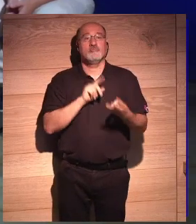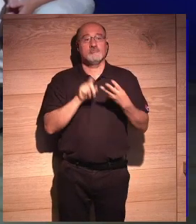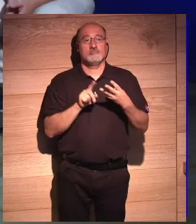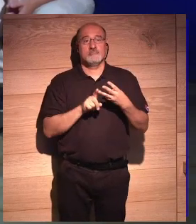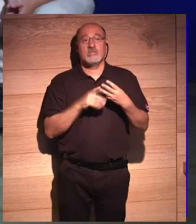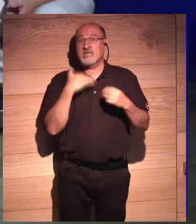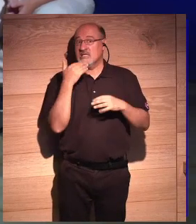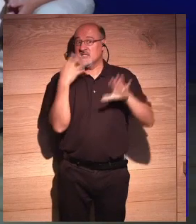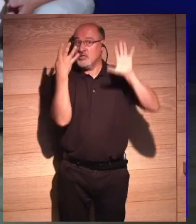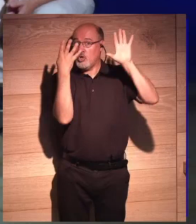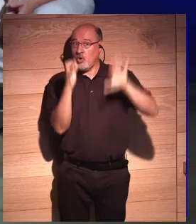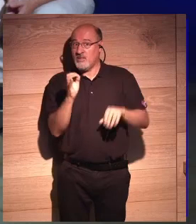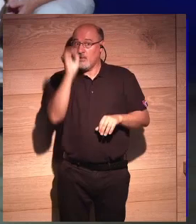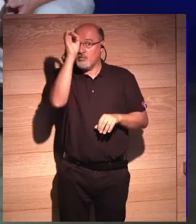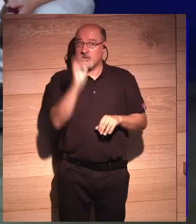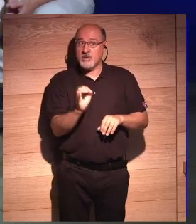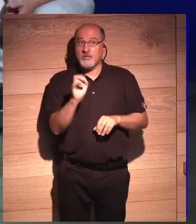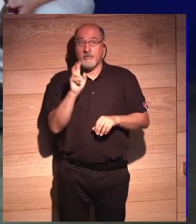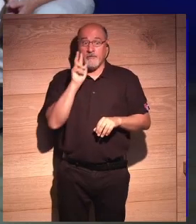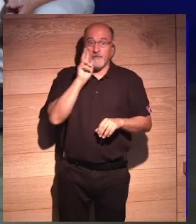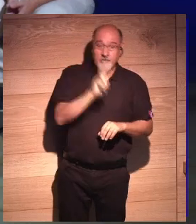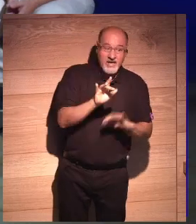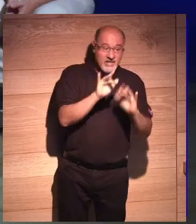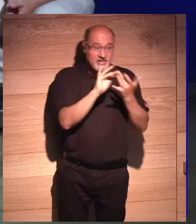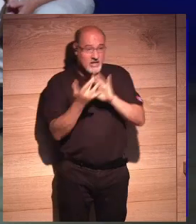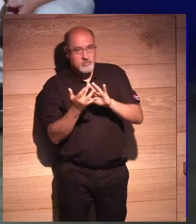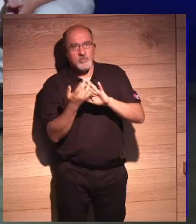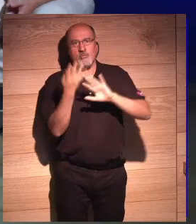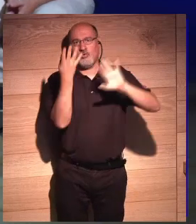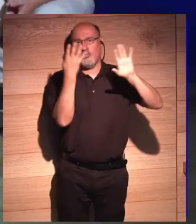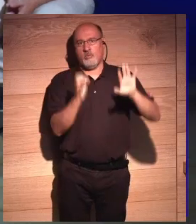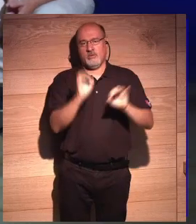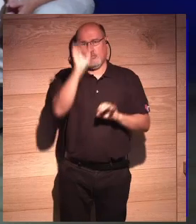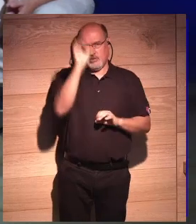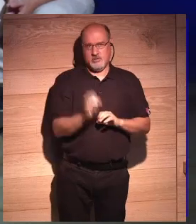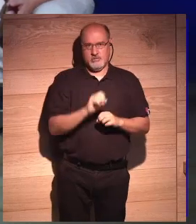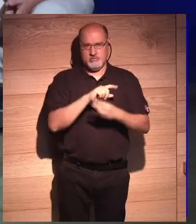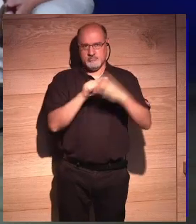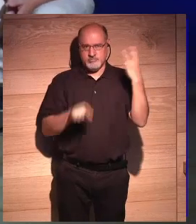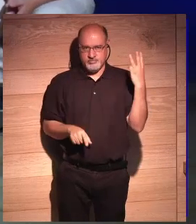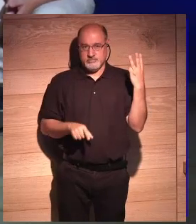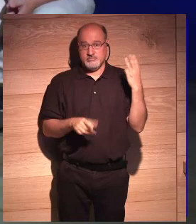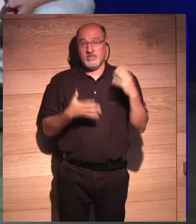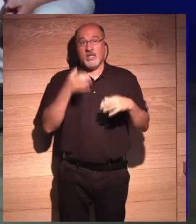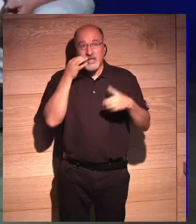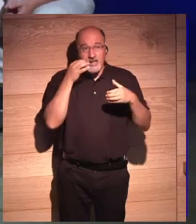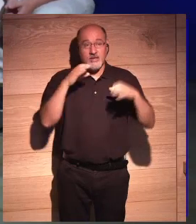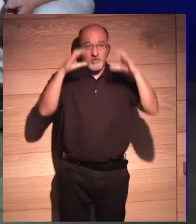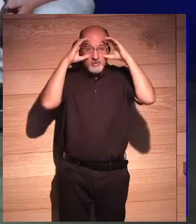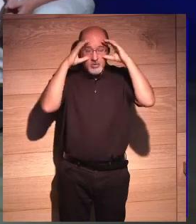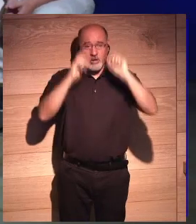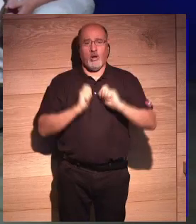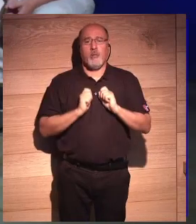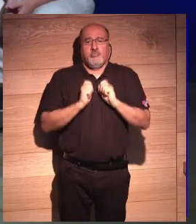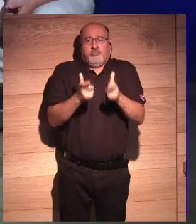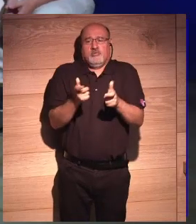on a video, and you can reach up to 90% of what you're living and interacting with. So I think that this is one of the things that